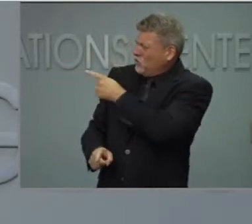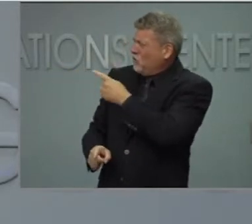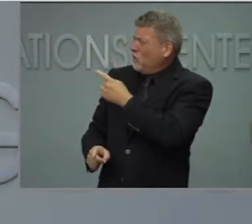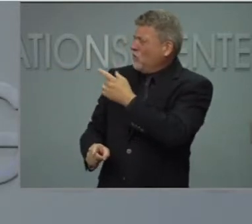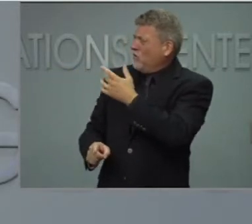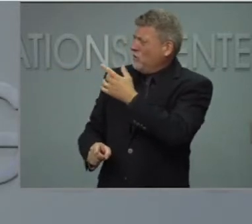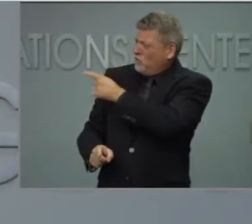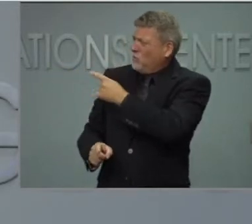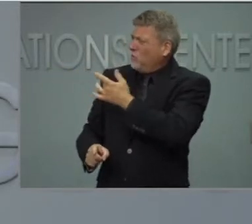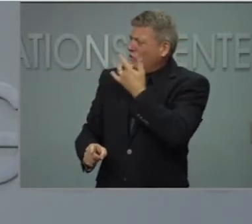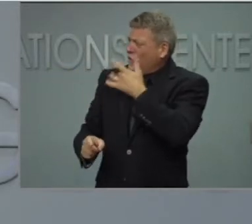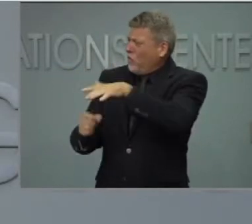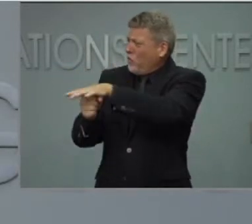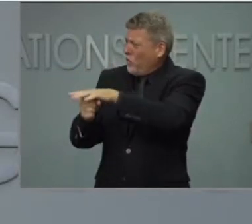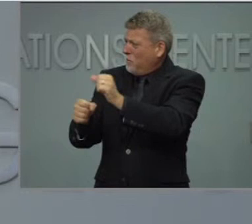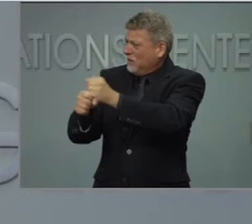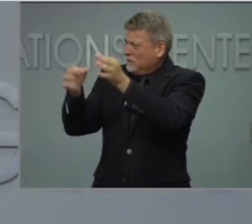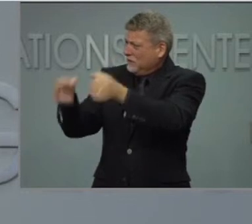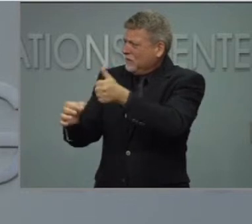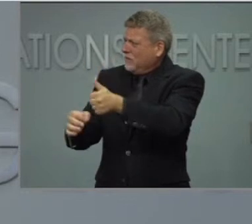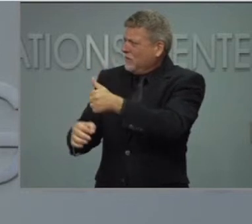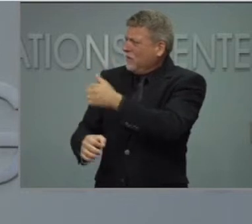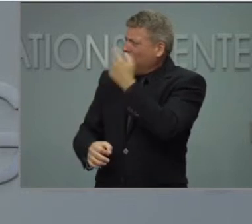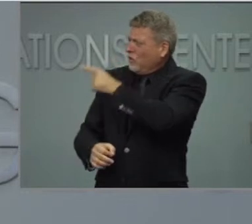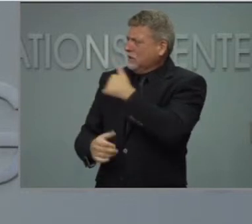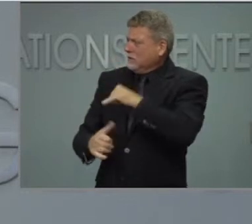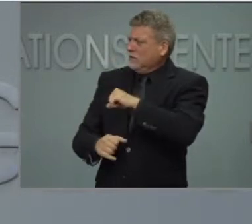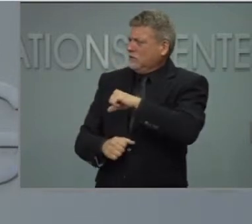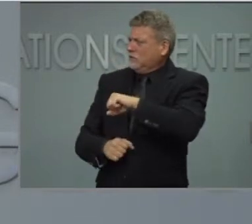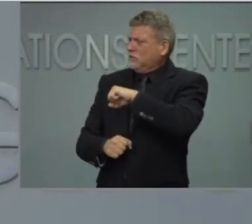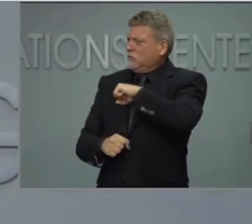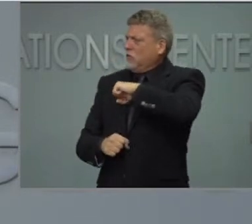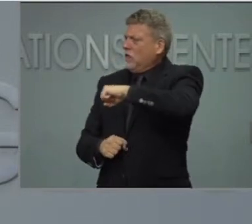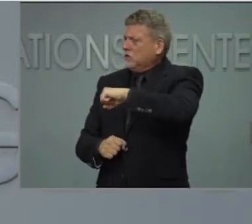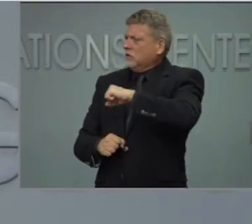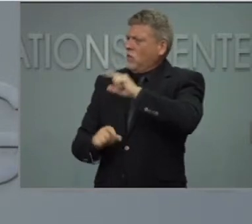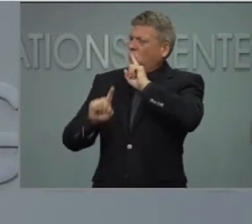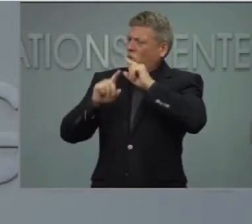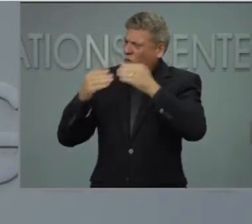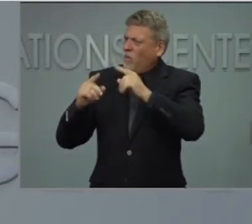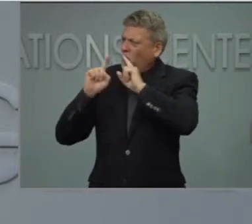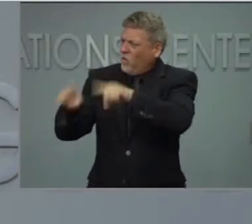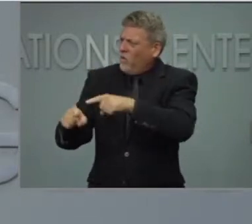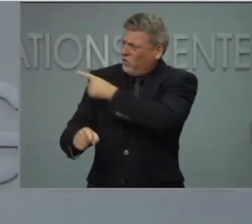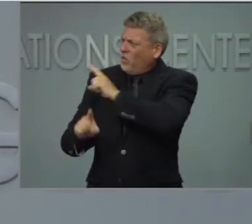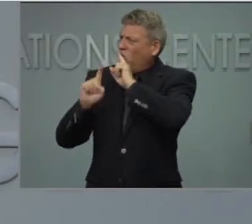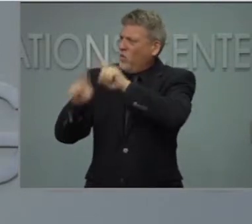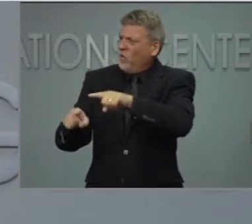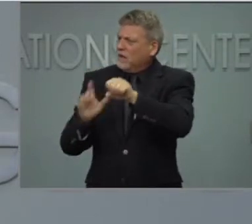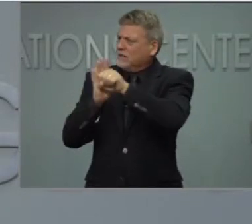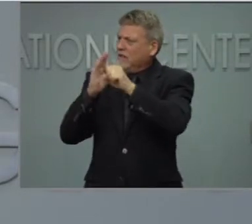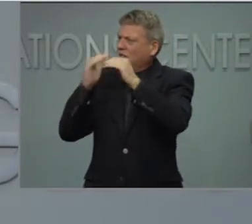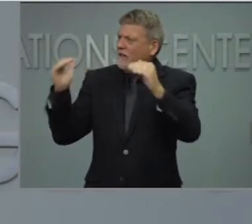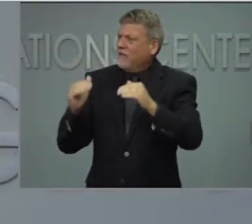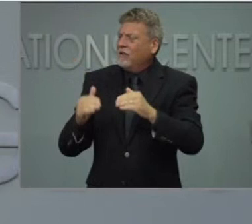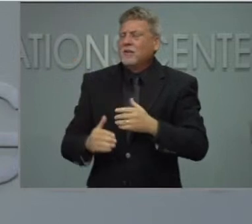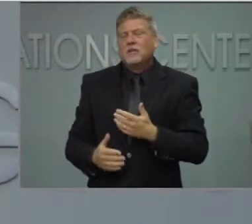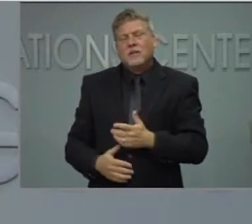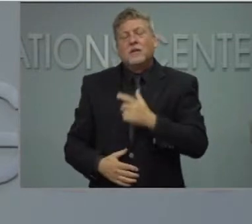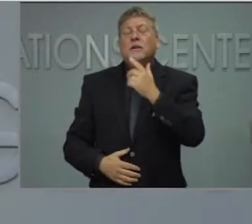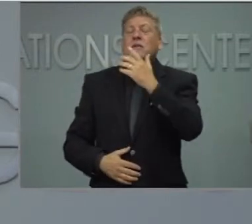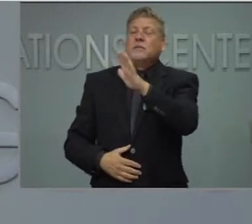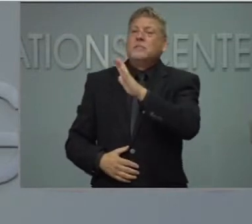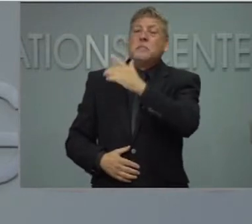are you still so reluctant at this point to just tell them you have to do this? Well, first, I think you get more effective